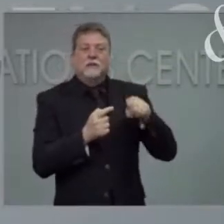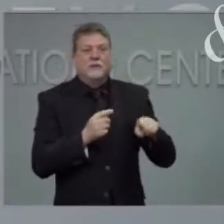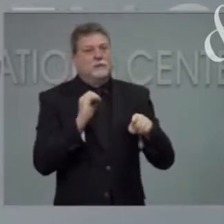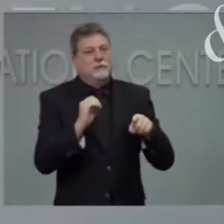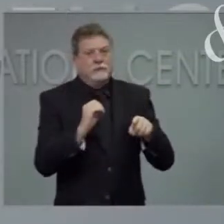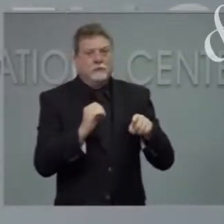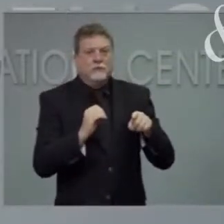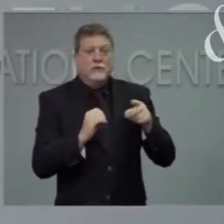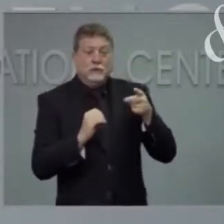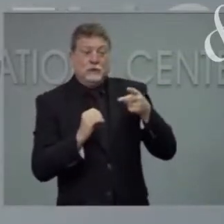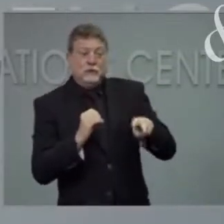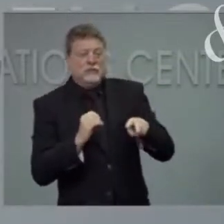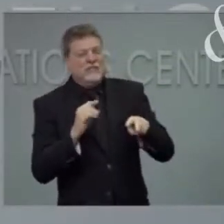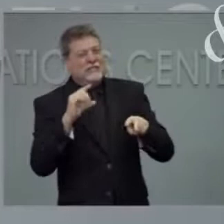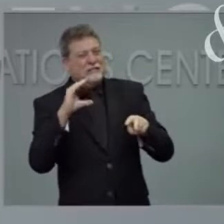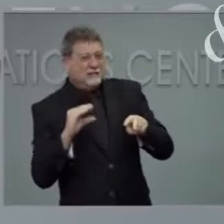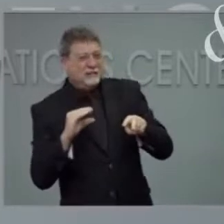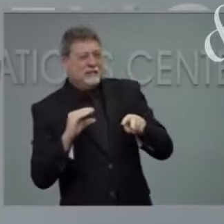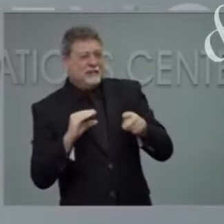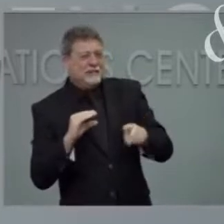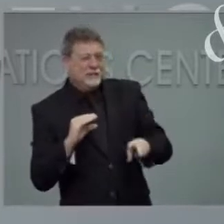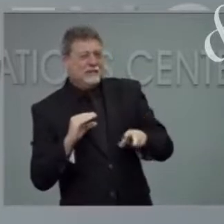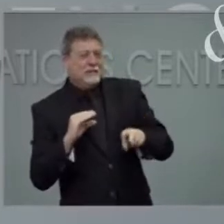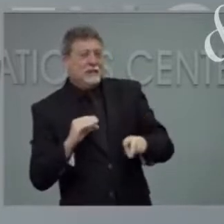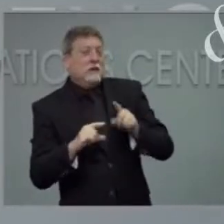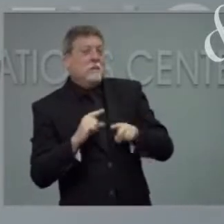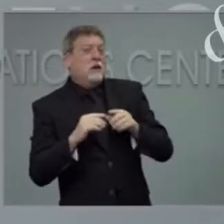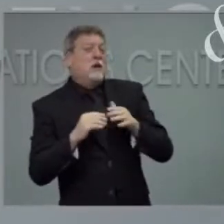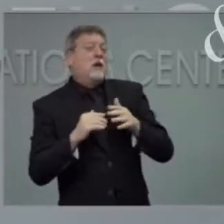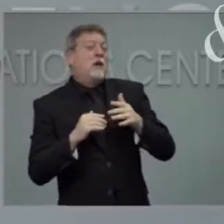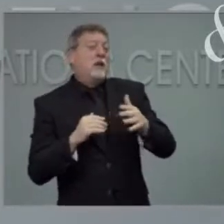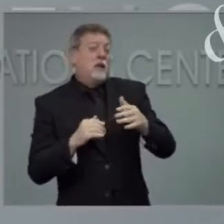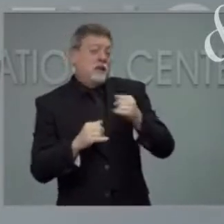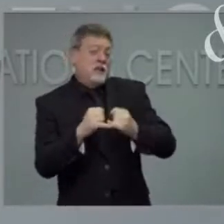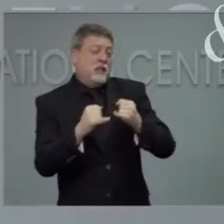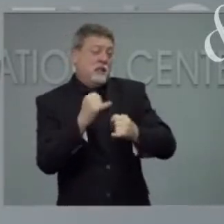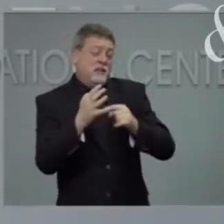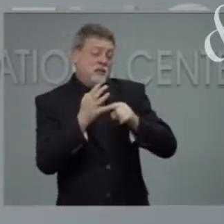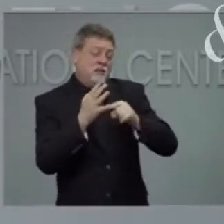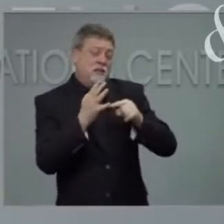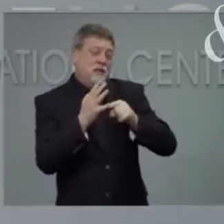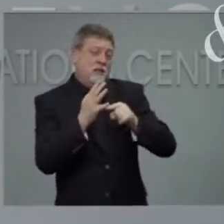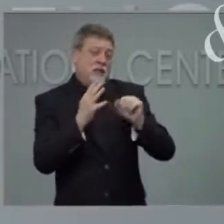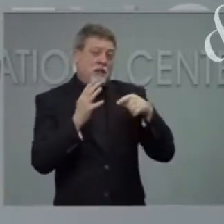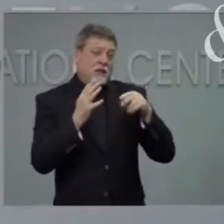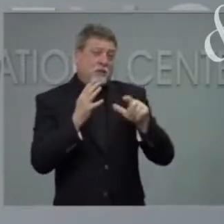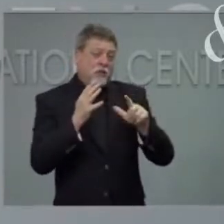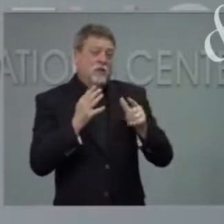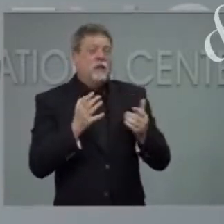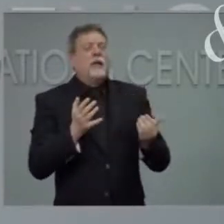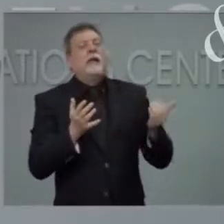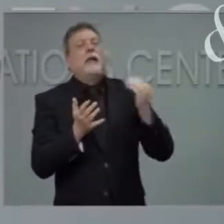But as the governor mentioned, we've heard that it is forecasted that by the last week of March, first week of April, that